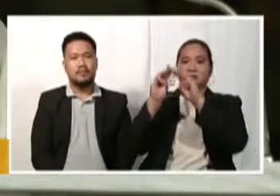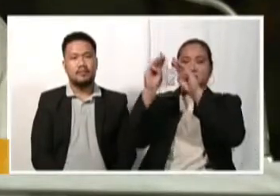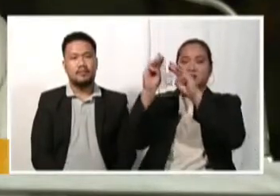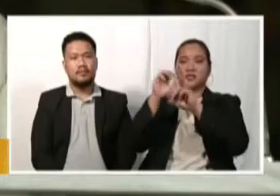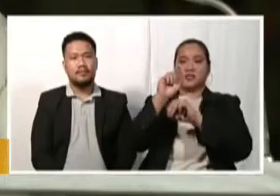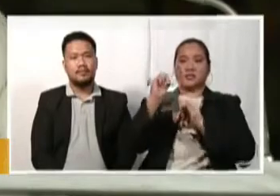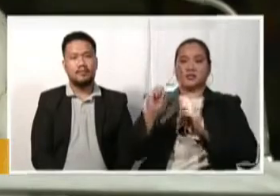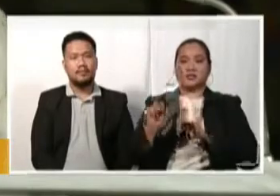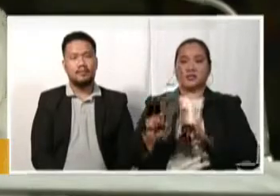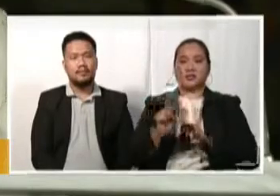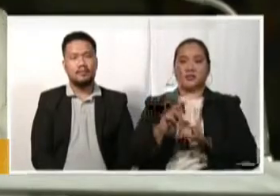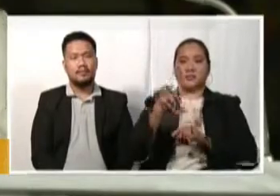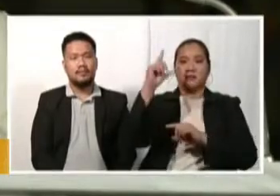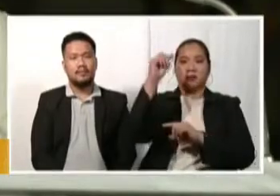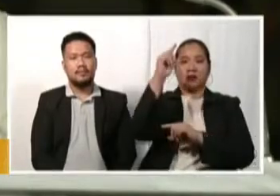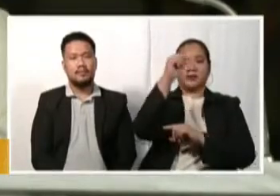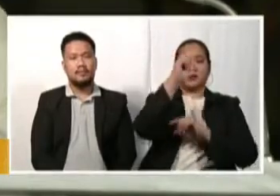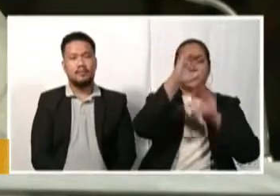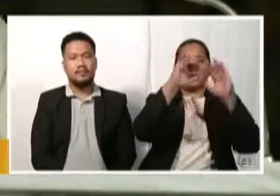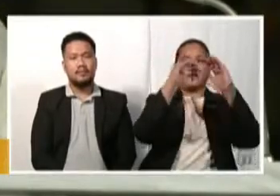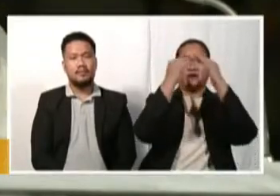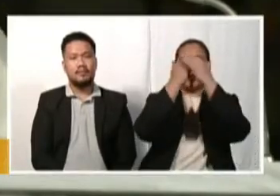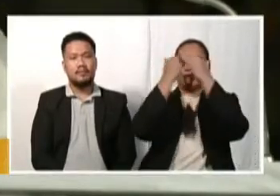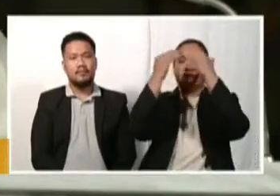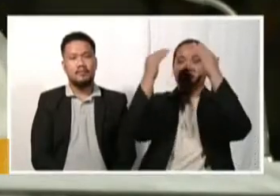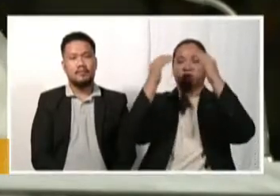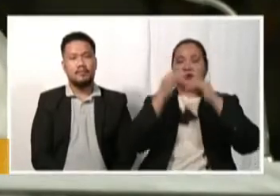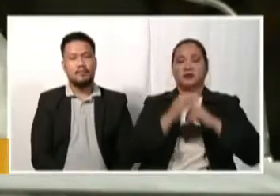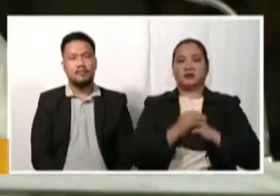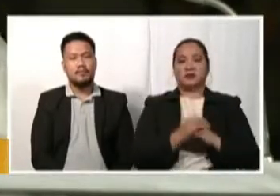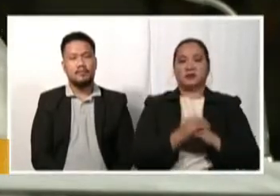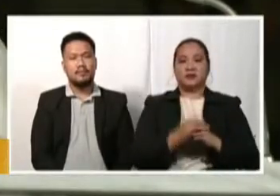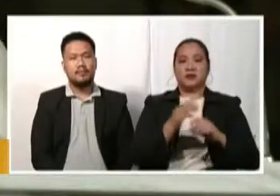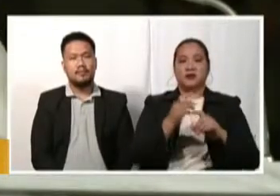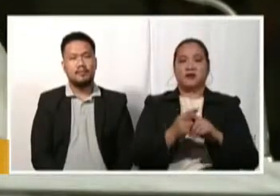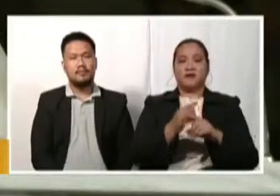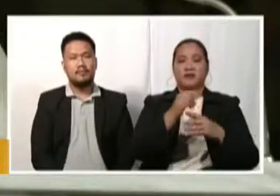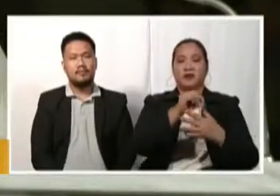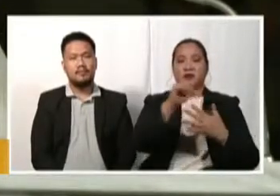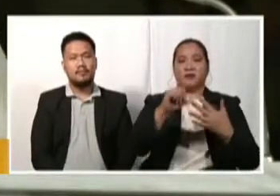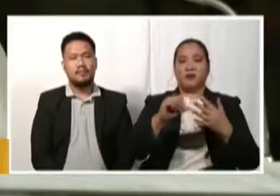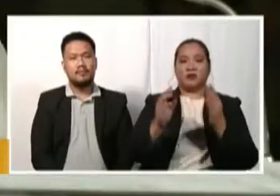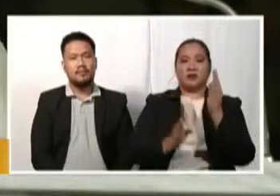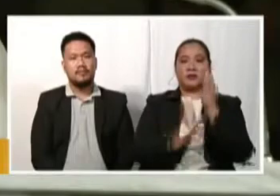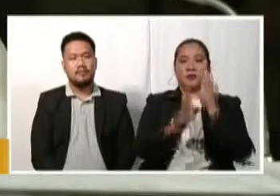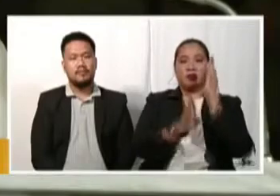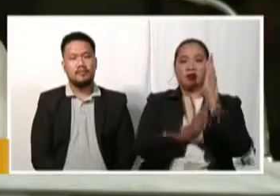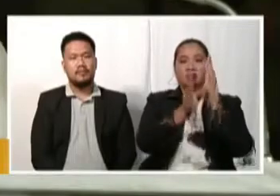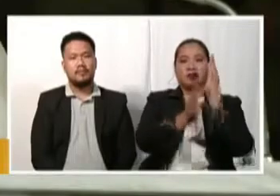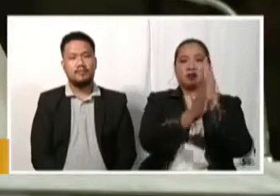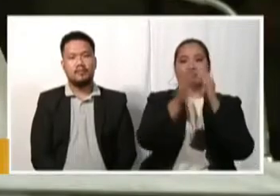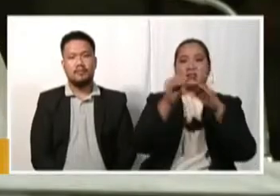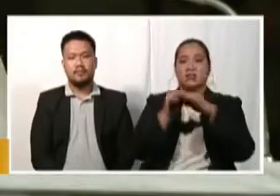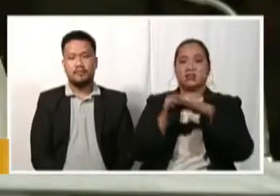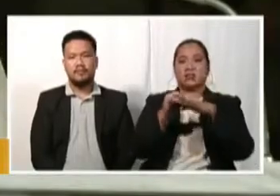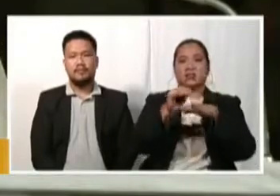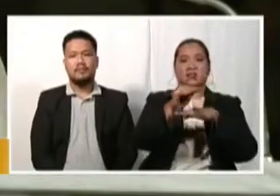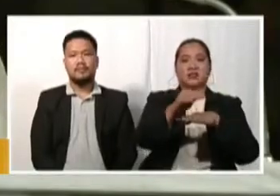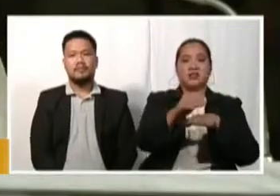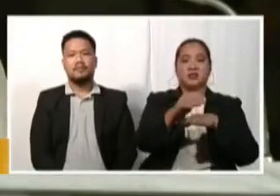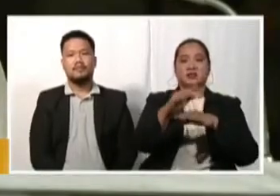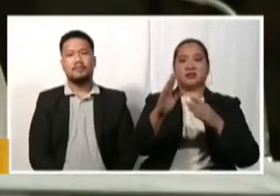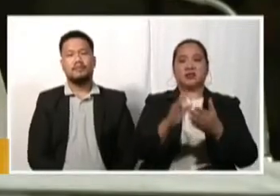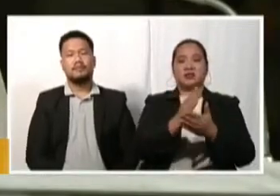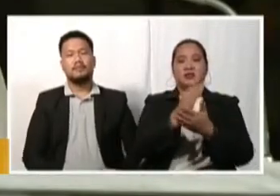Beside them, the birds of heaven dwell. From among the branches, they send forth their